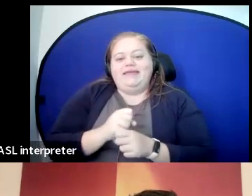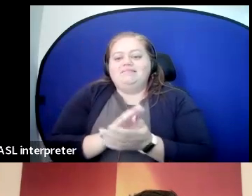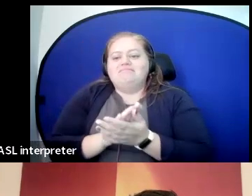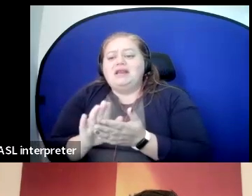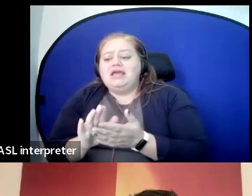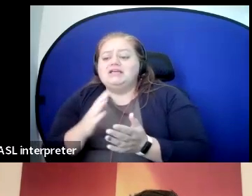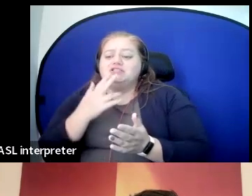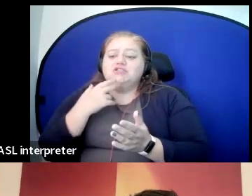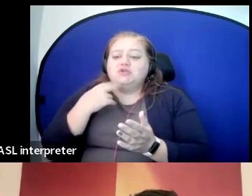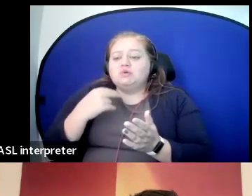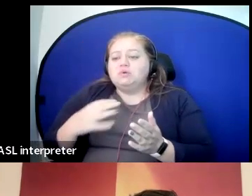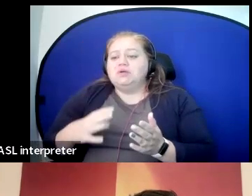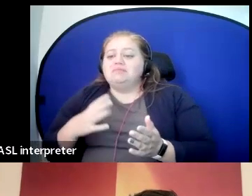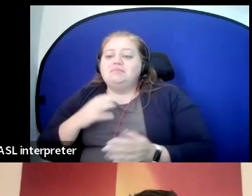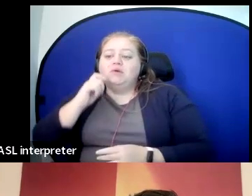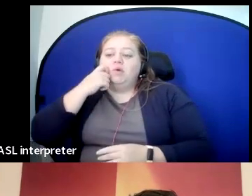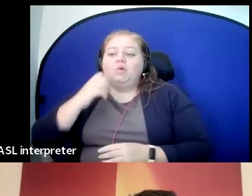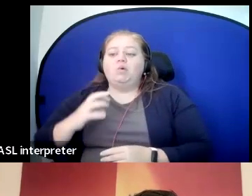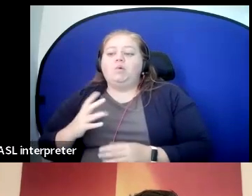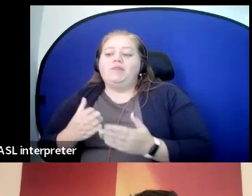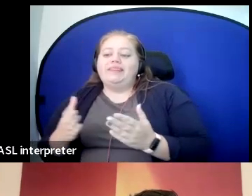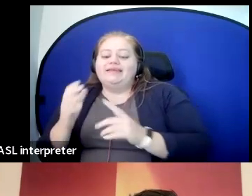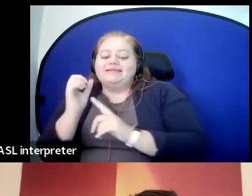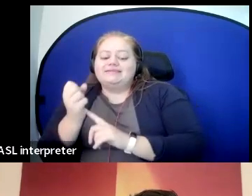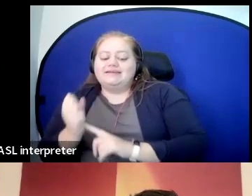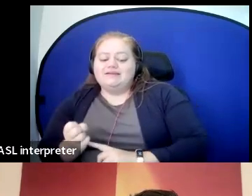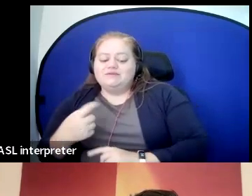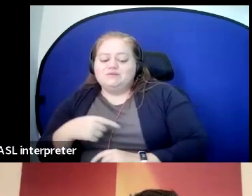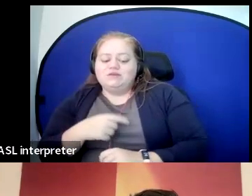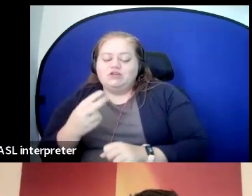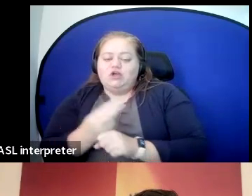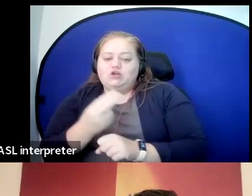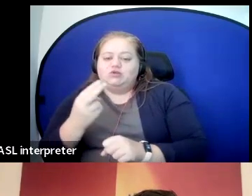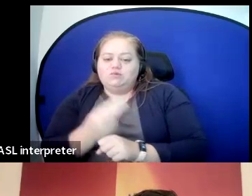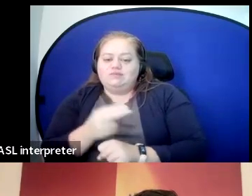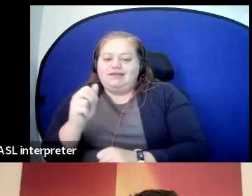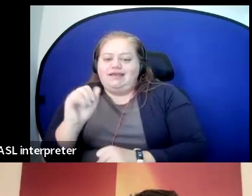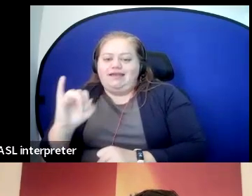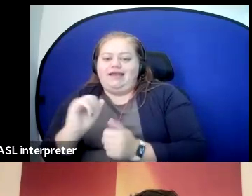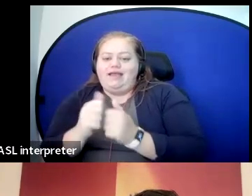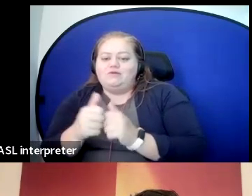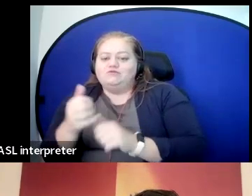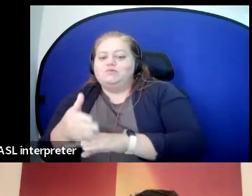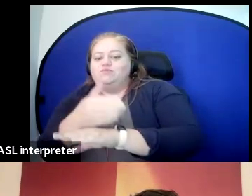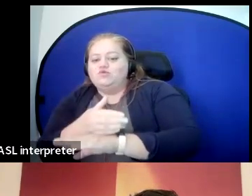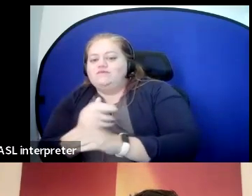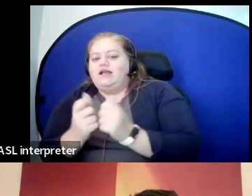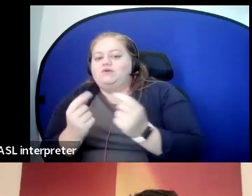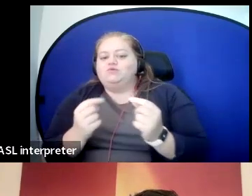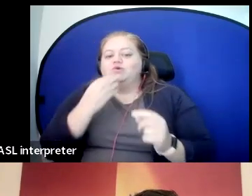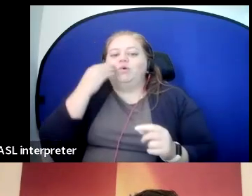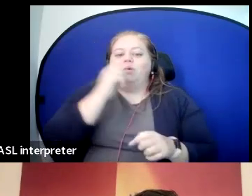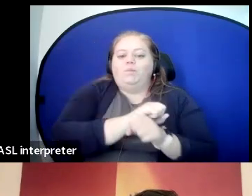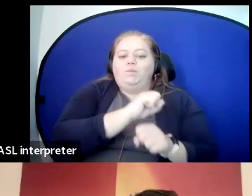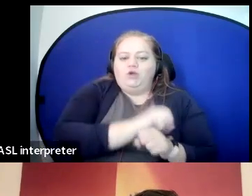have scenarios, right? Like we're like kind of like doing things like using AI to improve like how you do your homework, or like kind of placing people